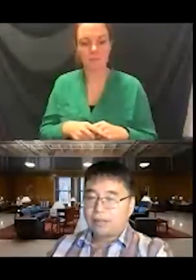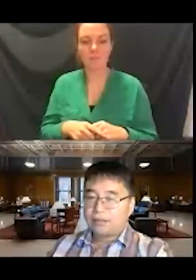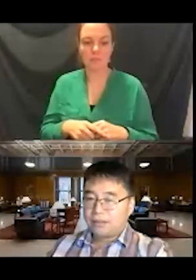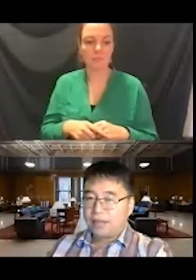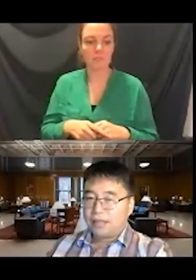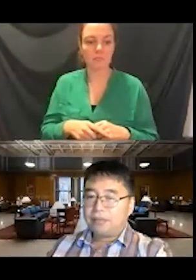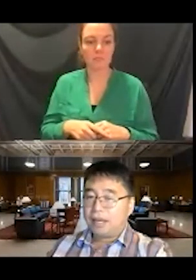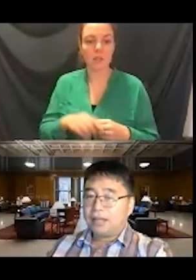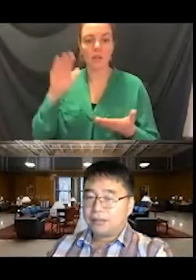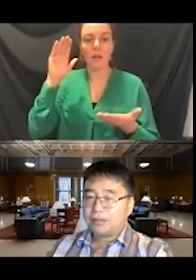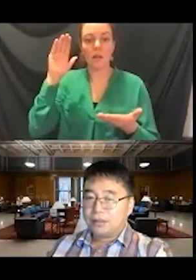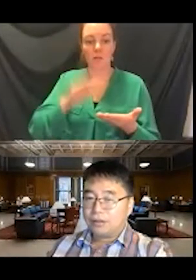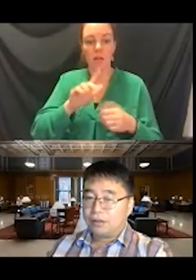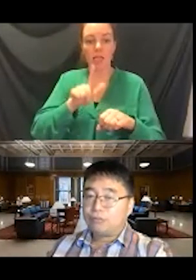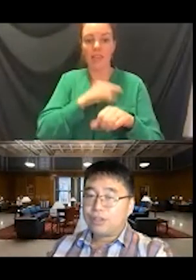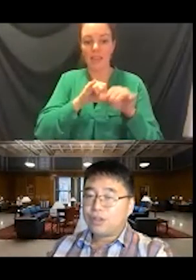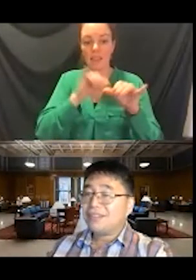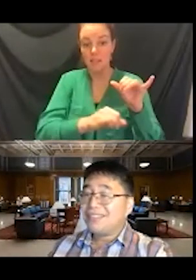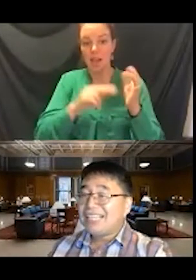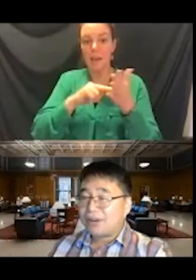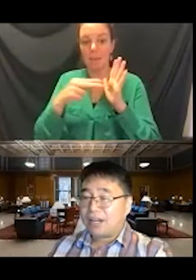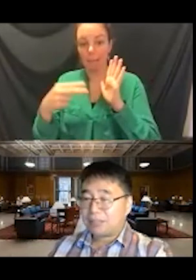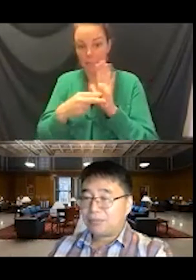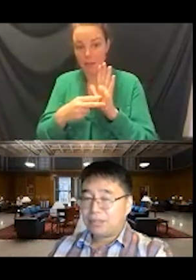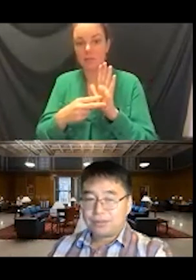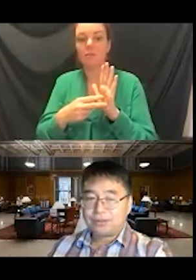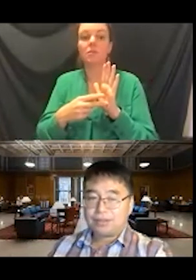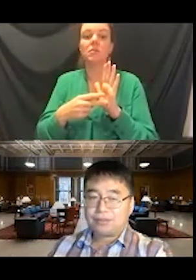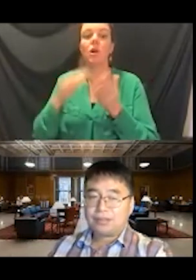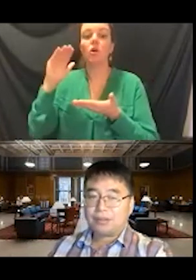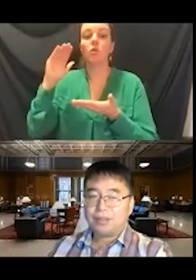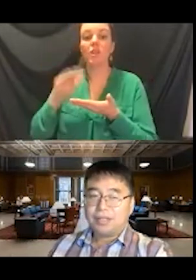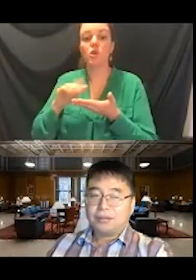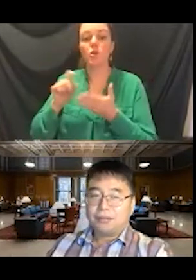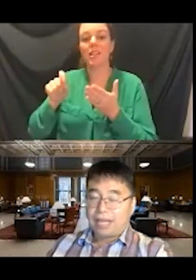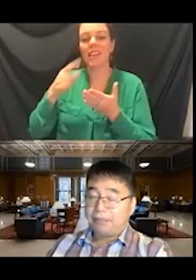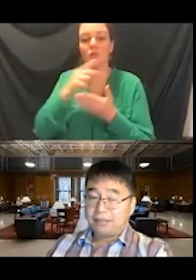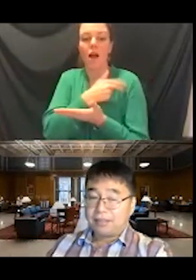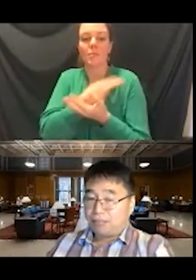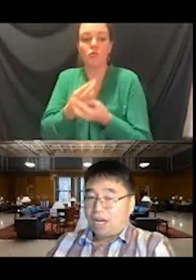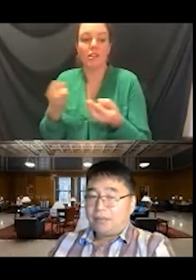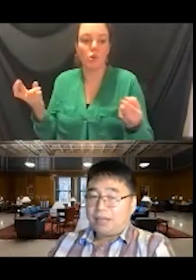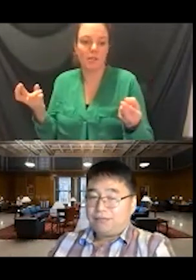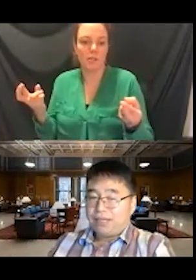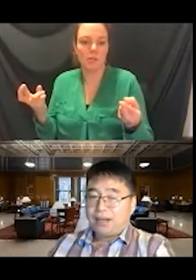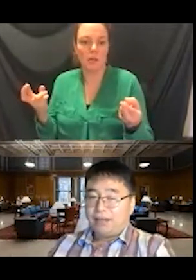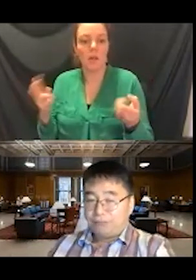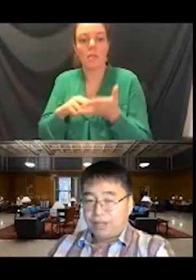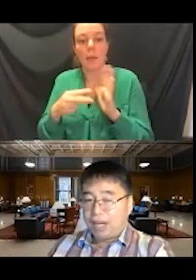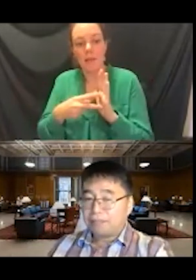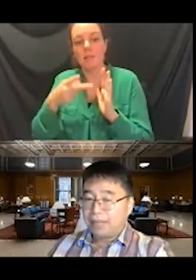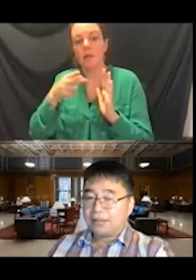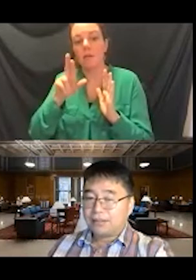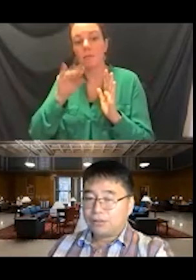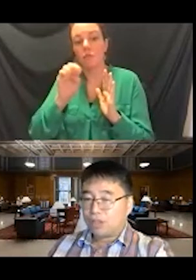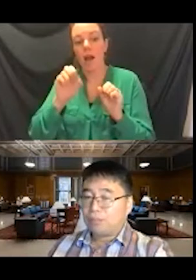Lower length of stay implies a reduced need for hospital resources, right? So what that means is that Prime can free